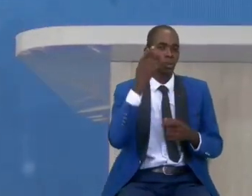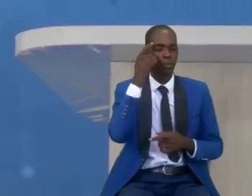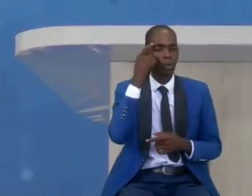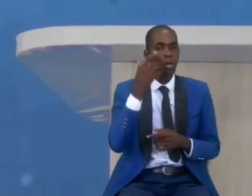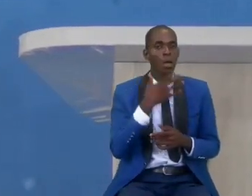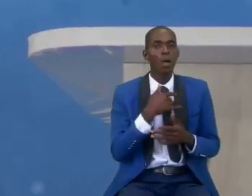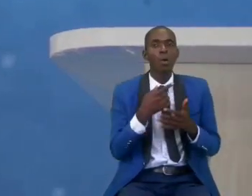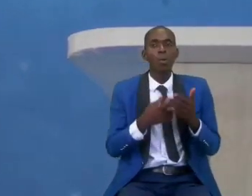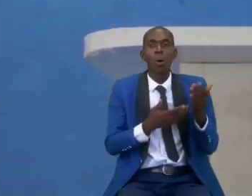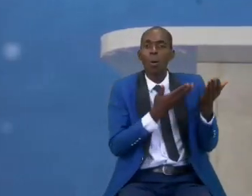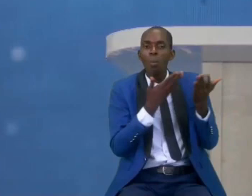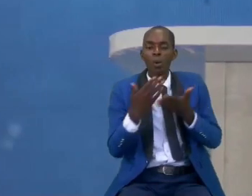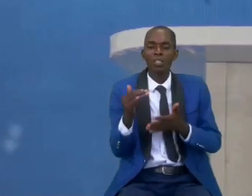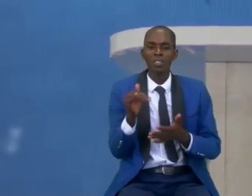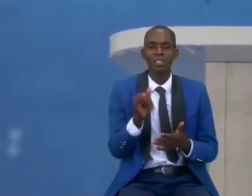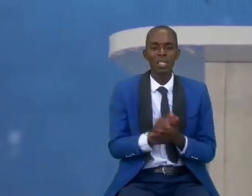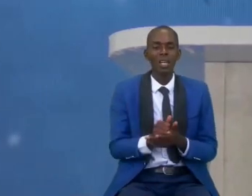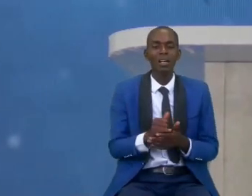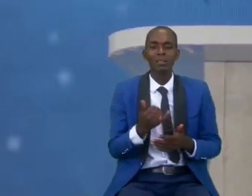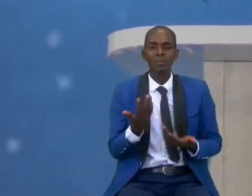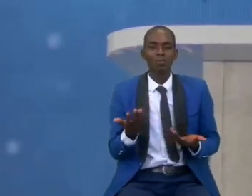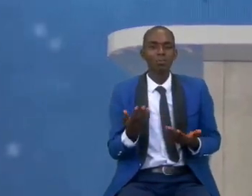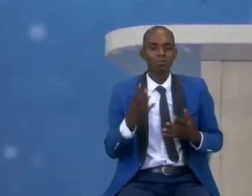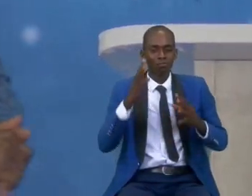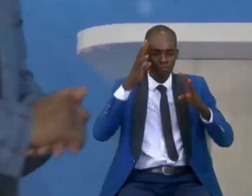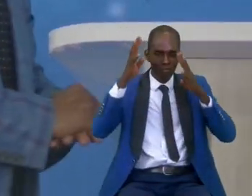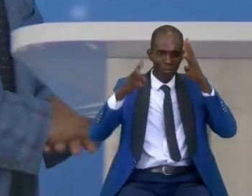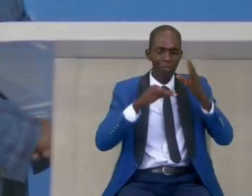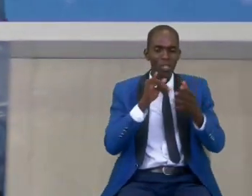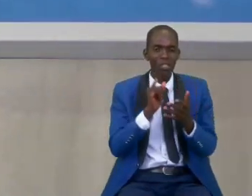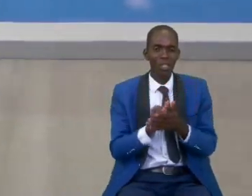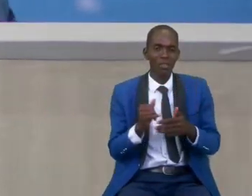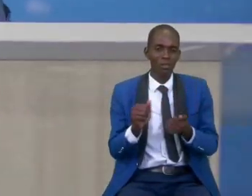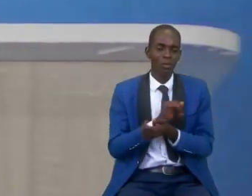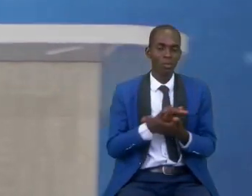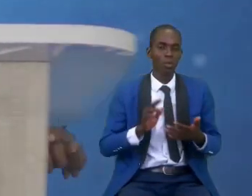us? One, idleness. And then,